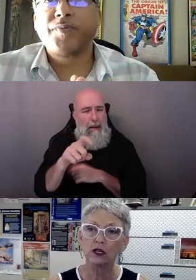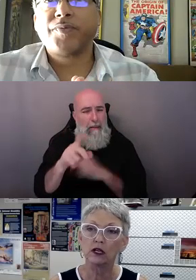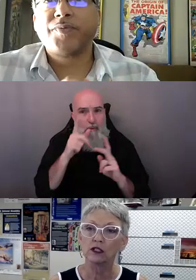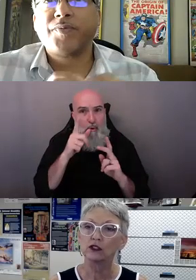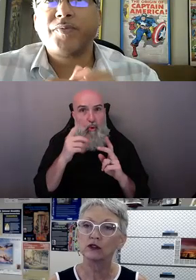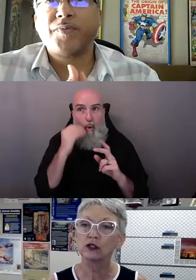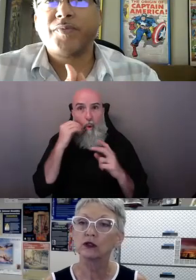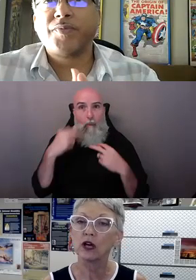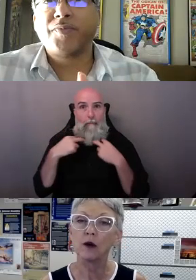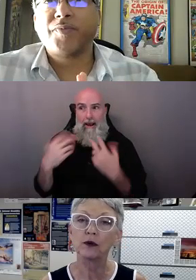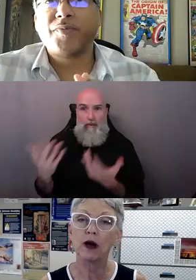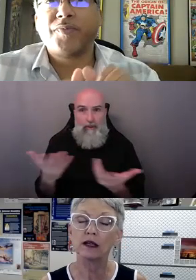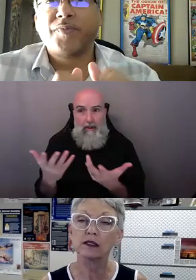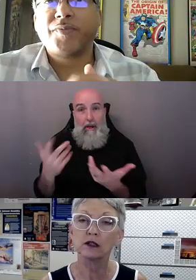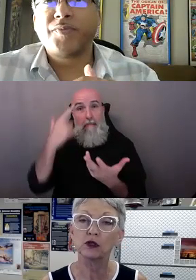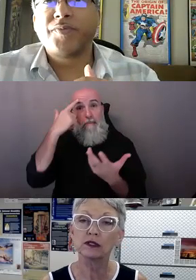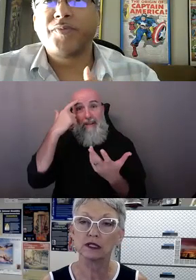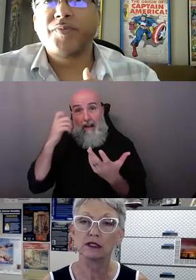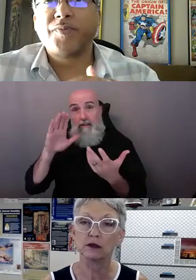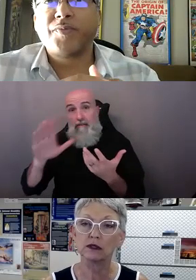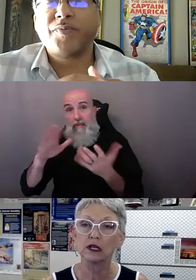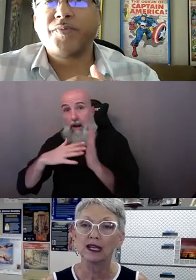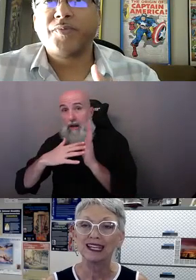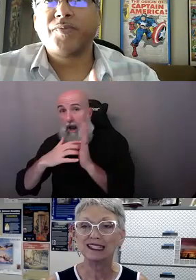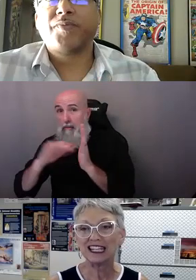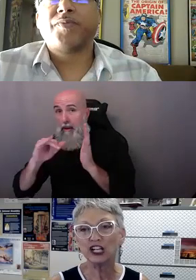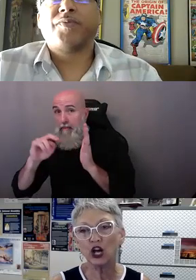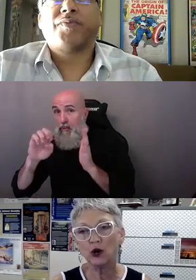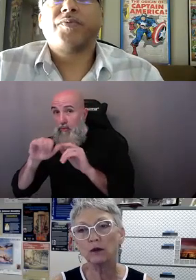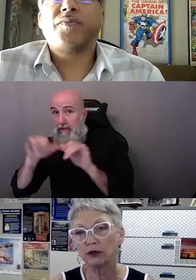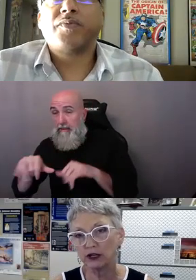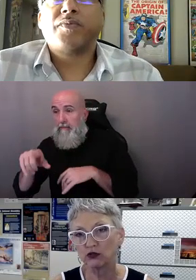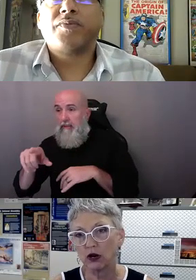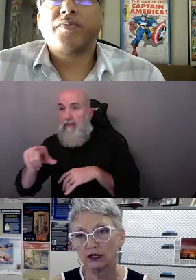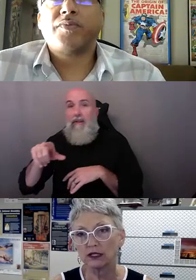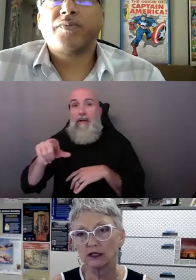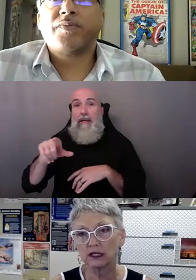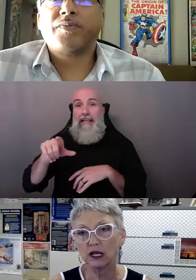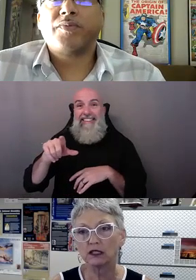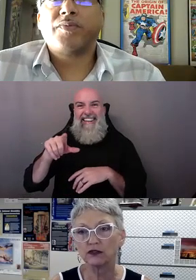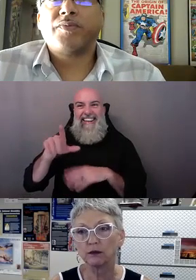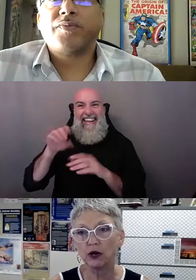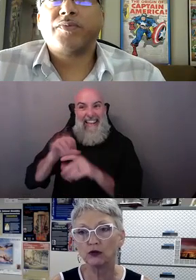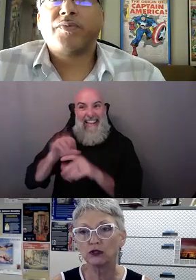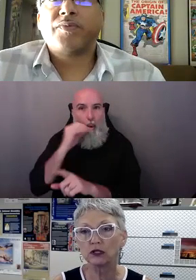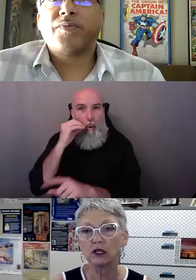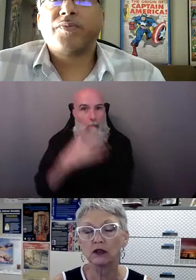homebound due to compromised immune systems is in-home blood draws to test